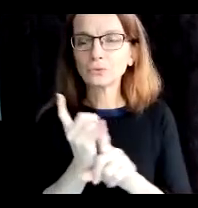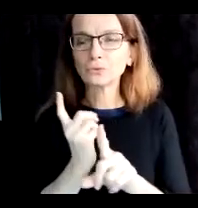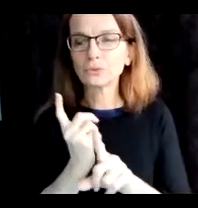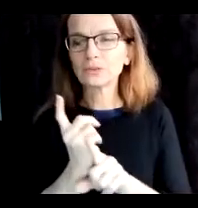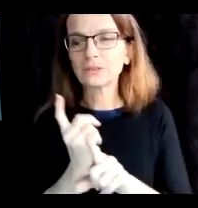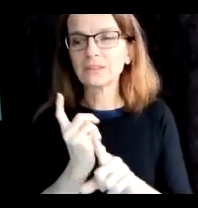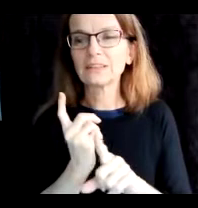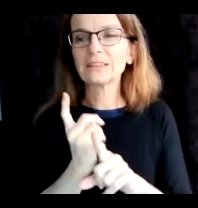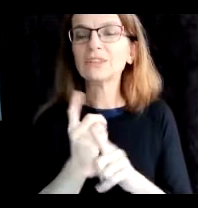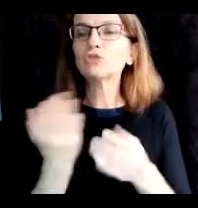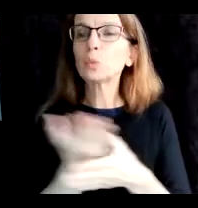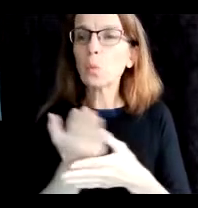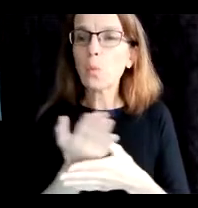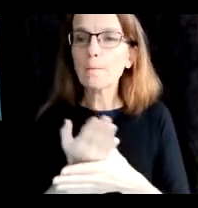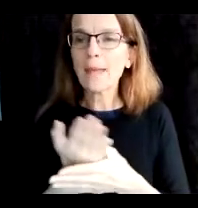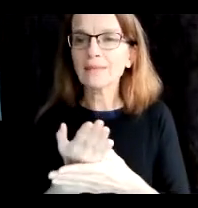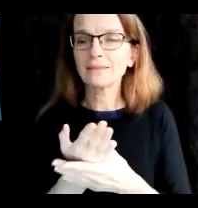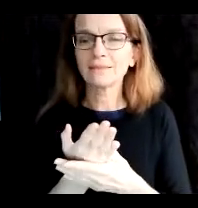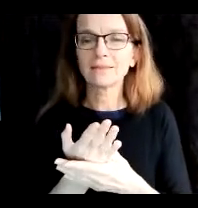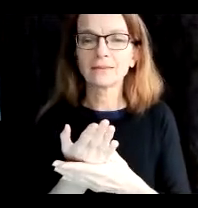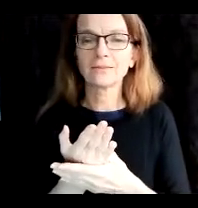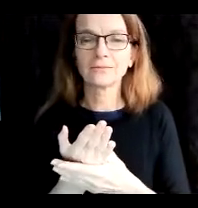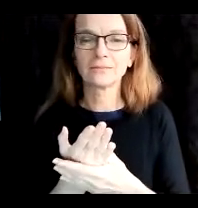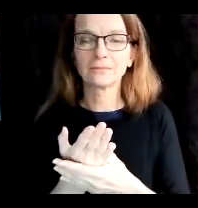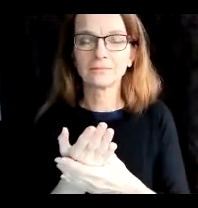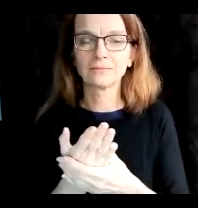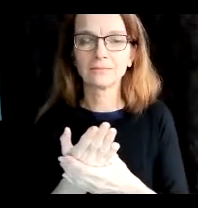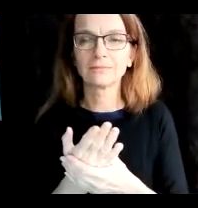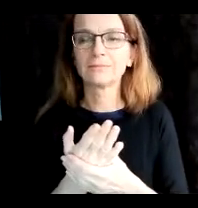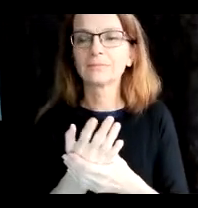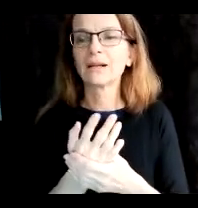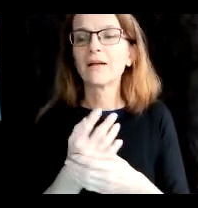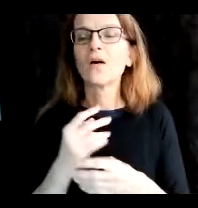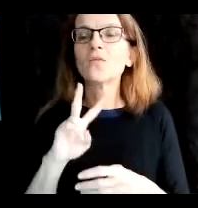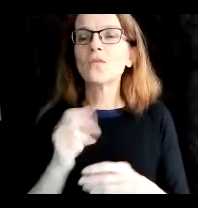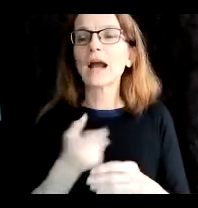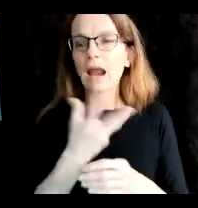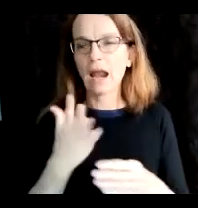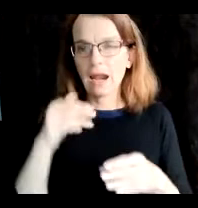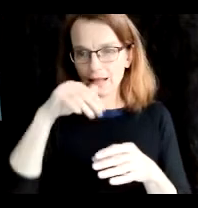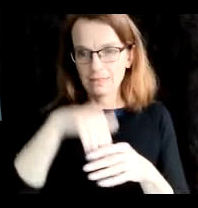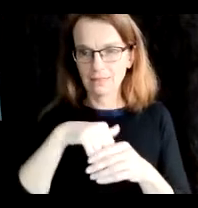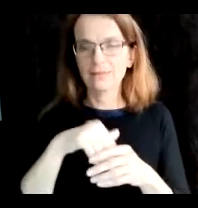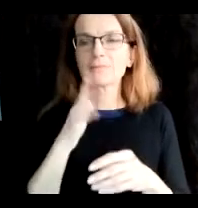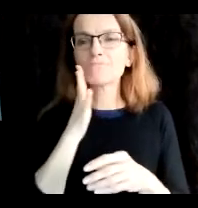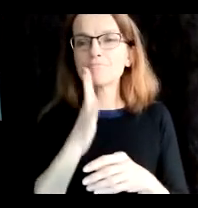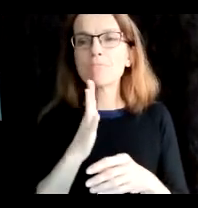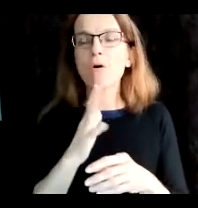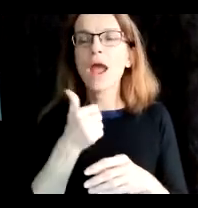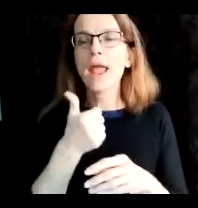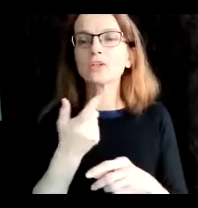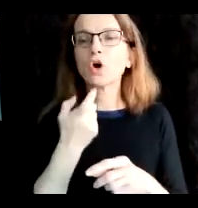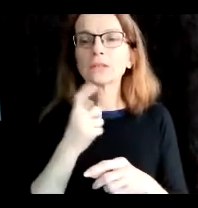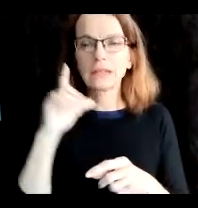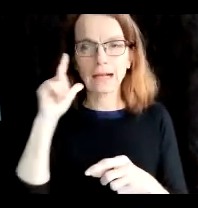in Morocco. And it's the main topic, or one of the main topics, will be citizenship. So we gave in this document